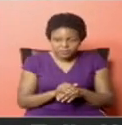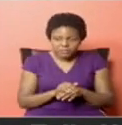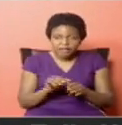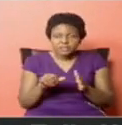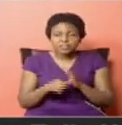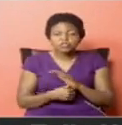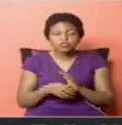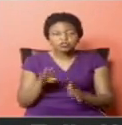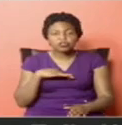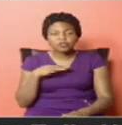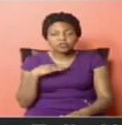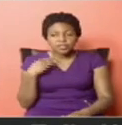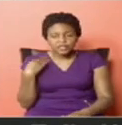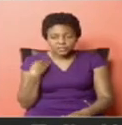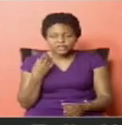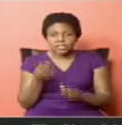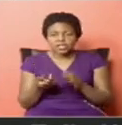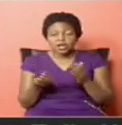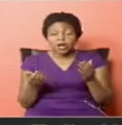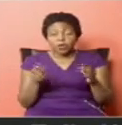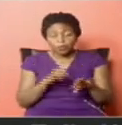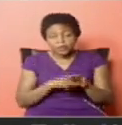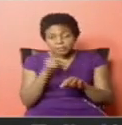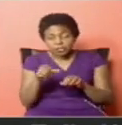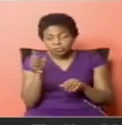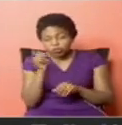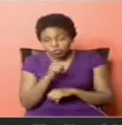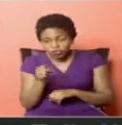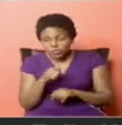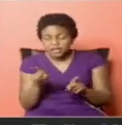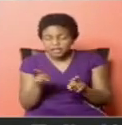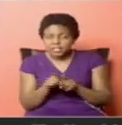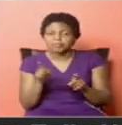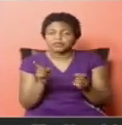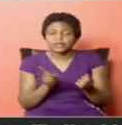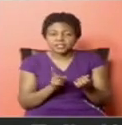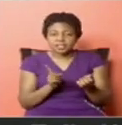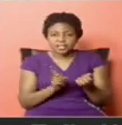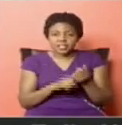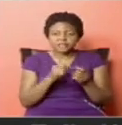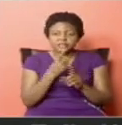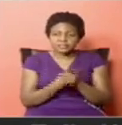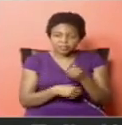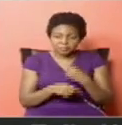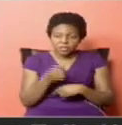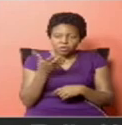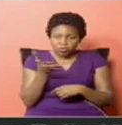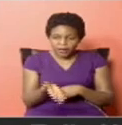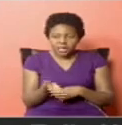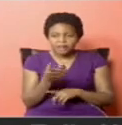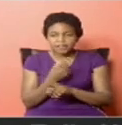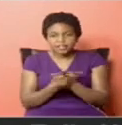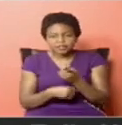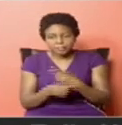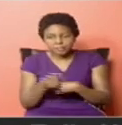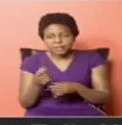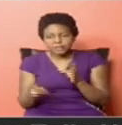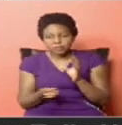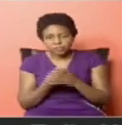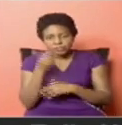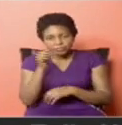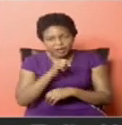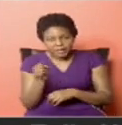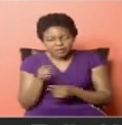age, degeneration takes place. And the disabilities caused by age, but they are not